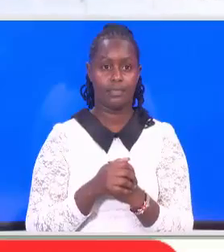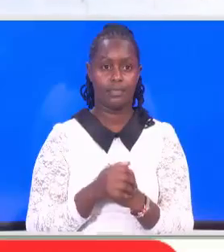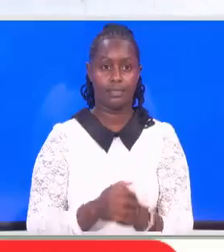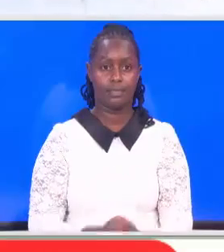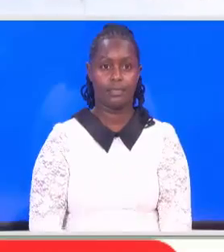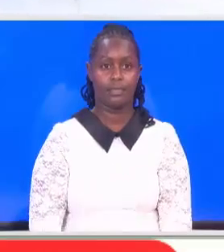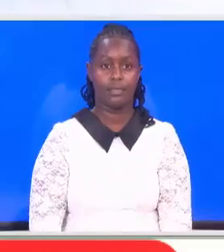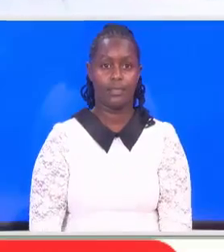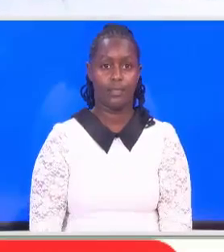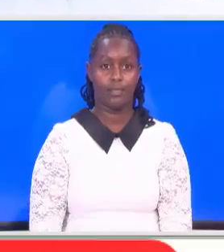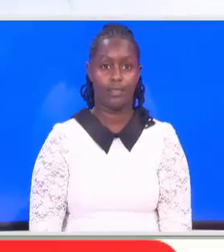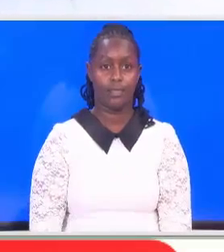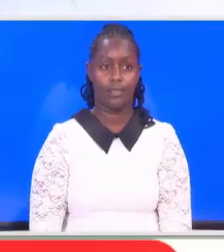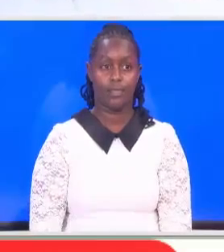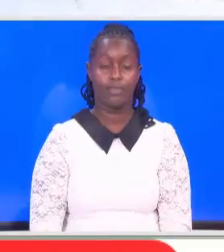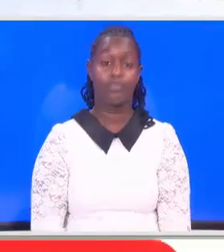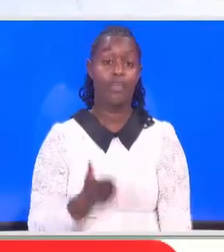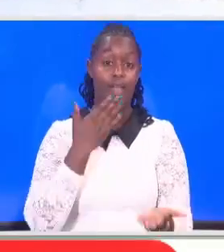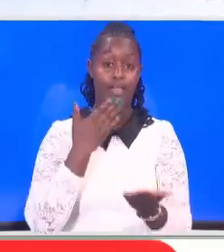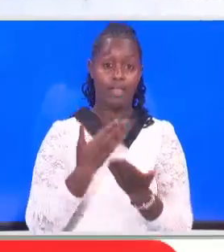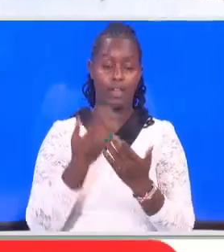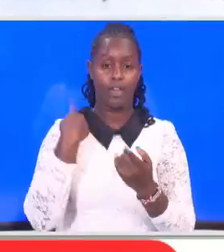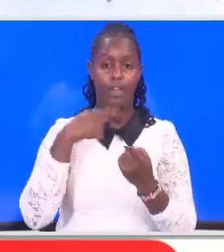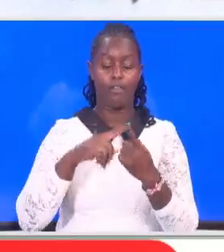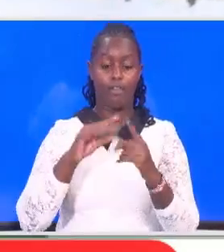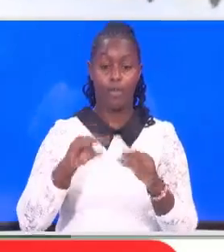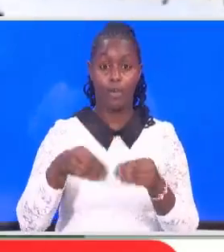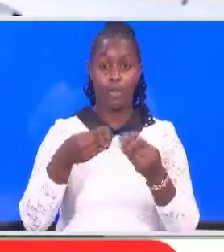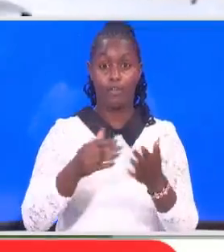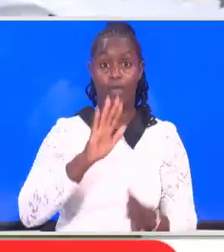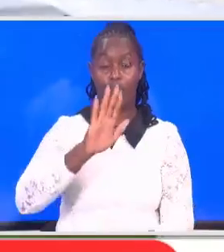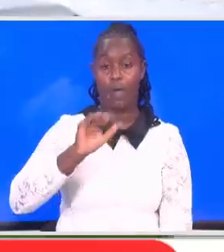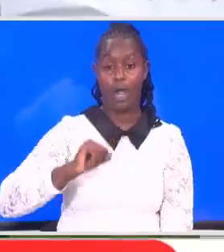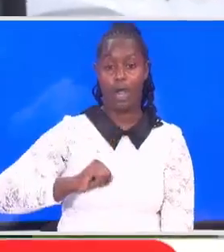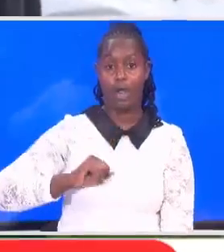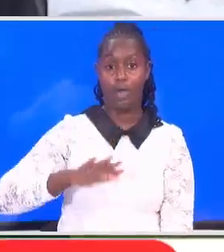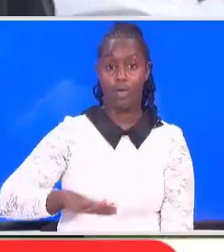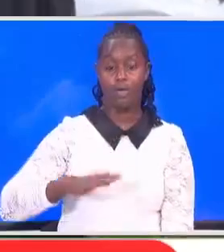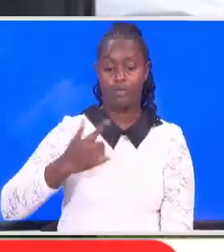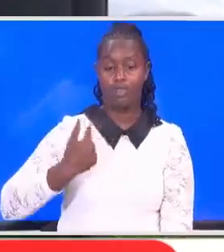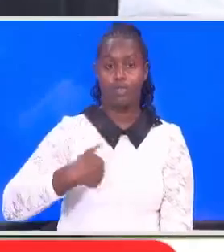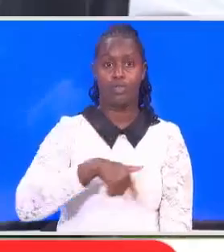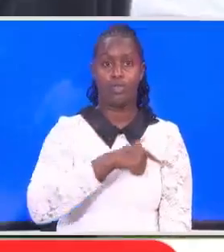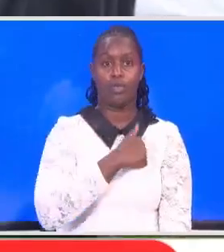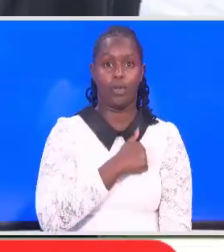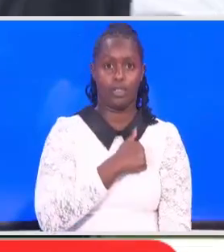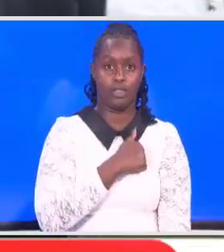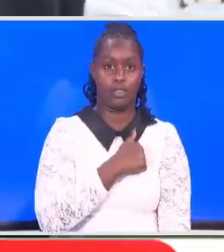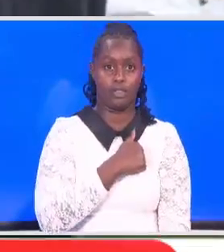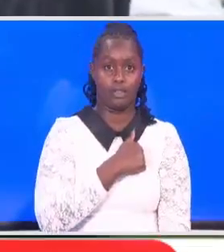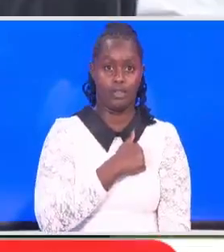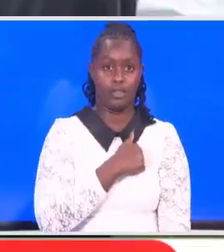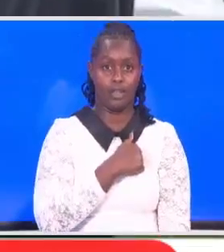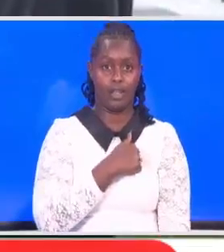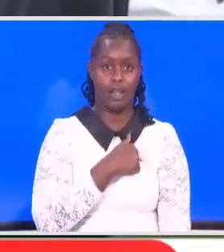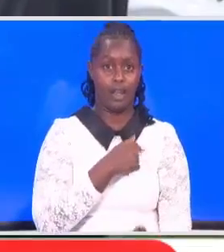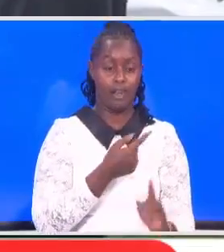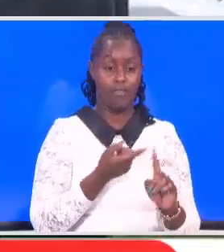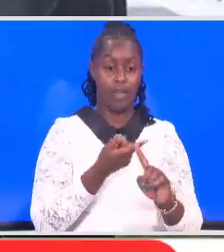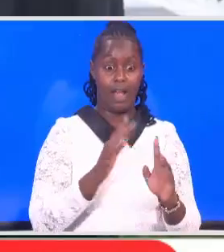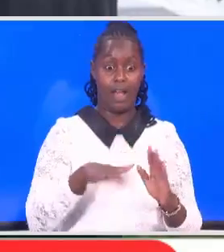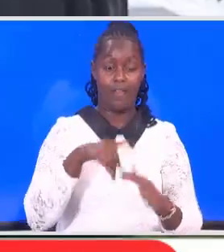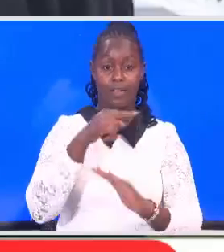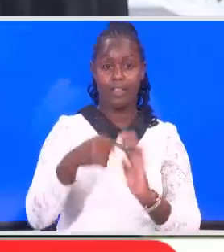For giving your daughter to us after here, she's following me to Niger Delta.